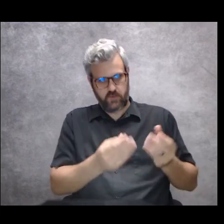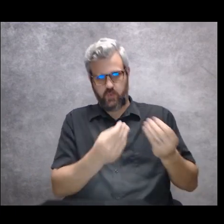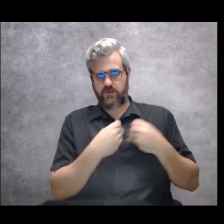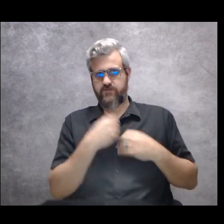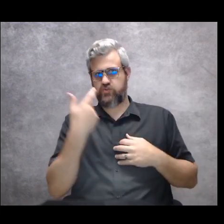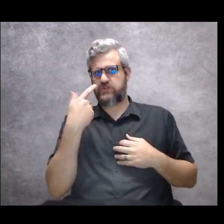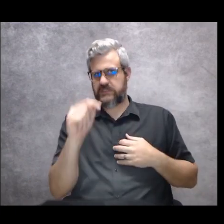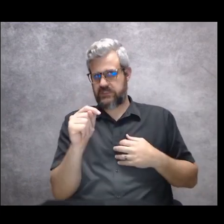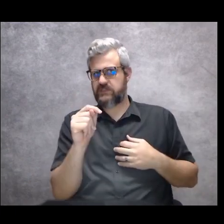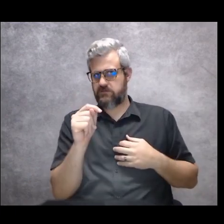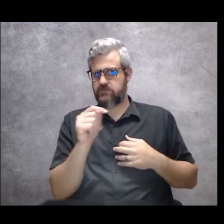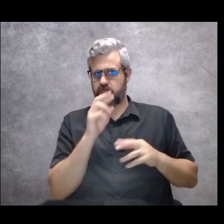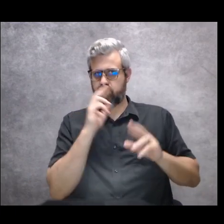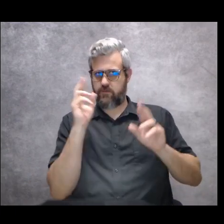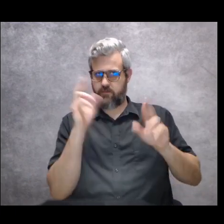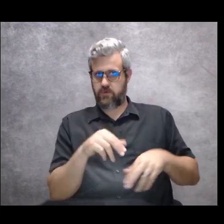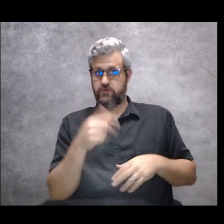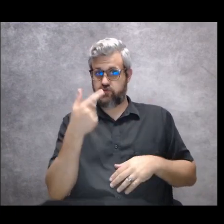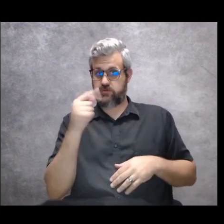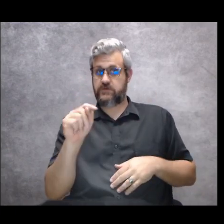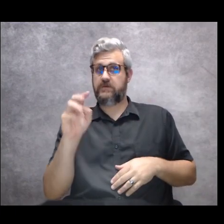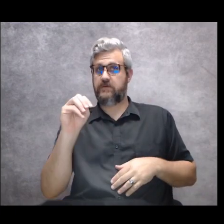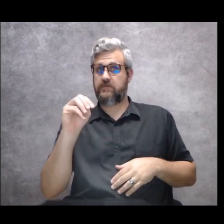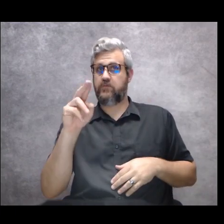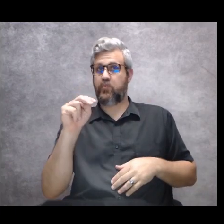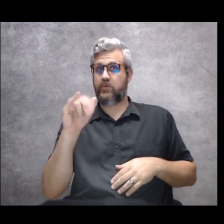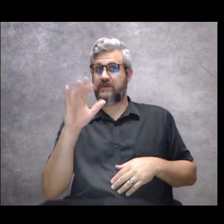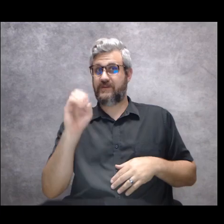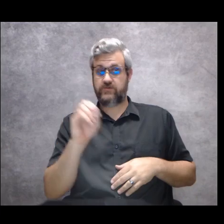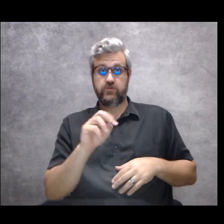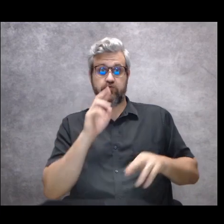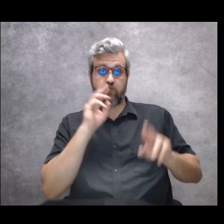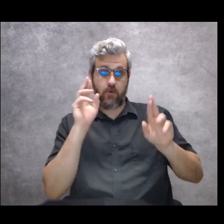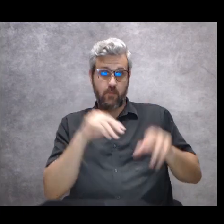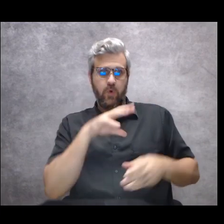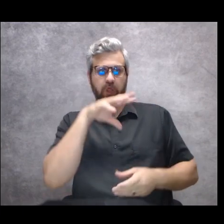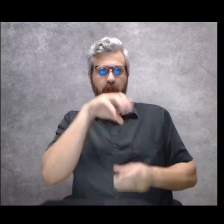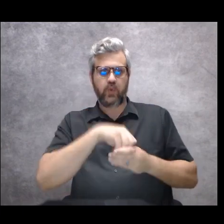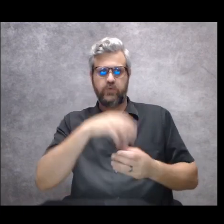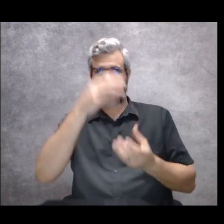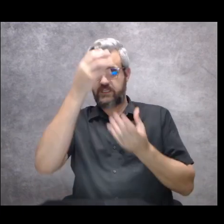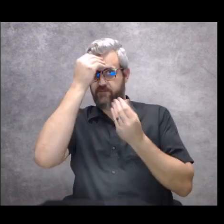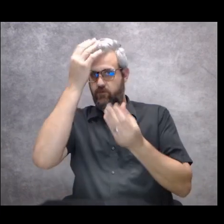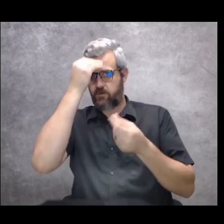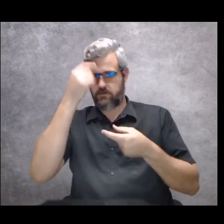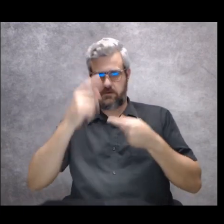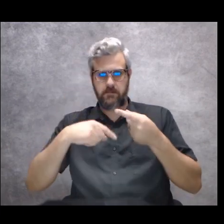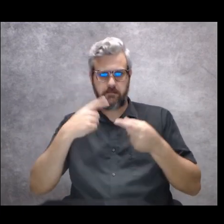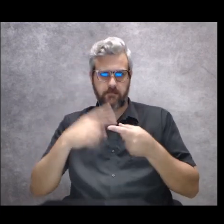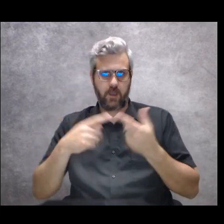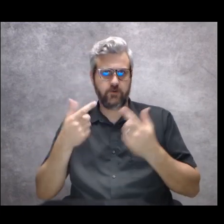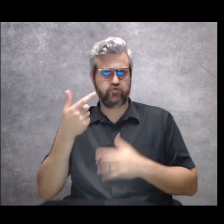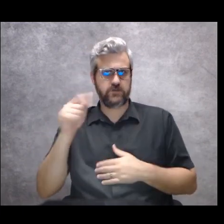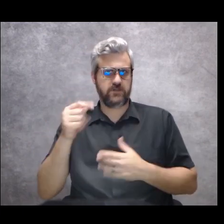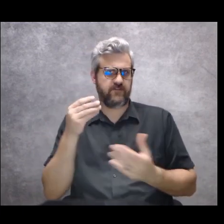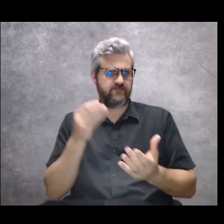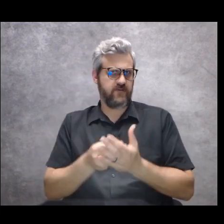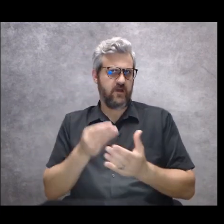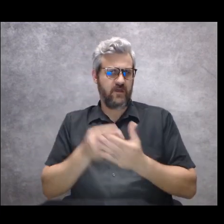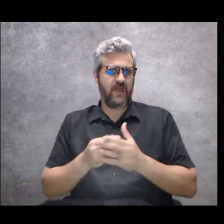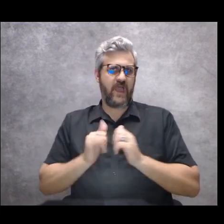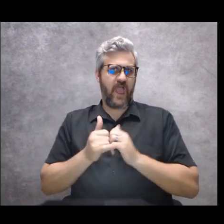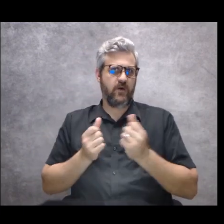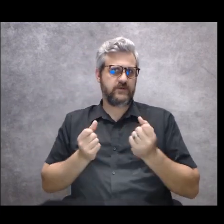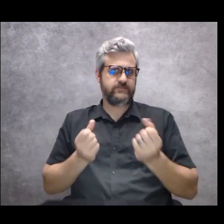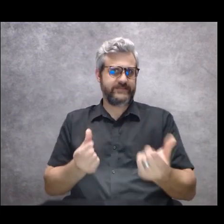report includes information about how GT funds can be expended. This report could be